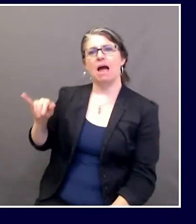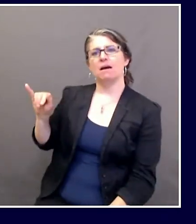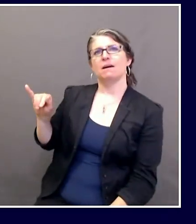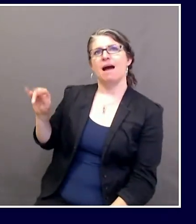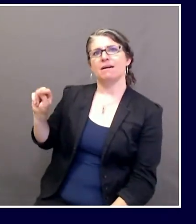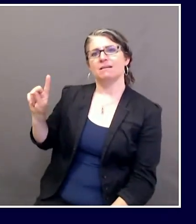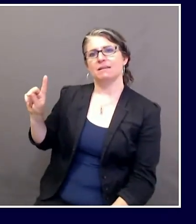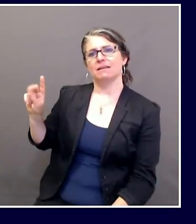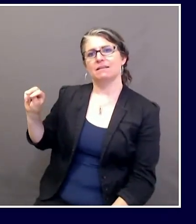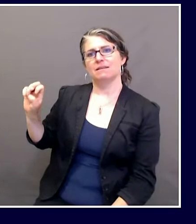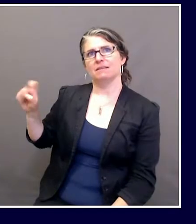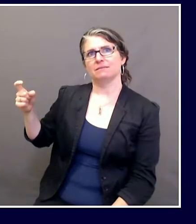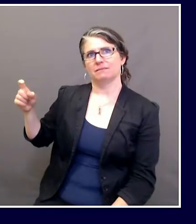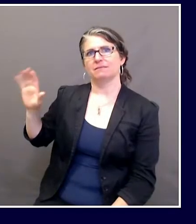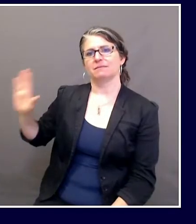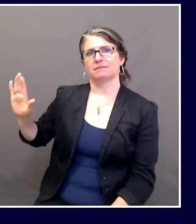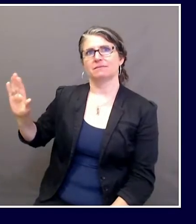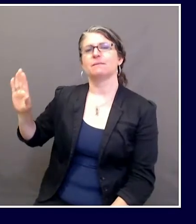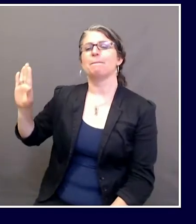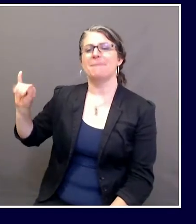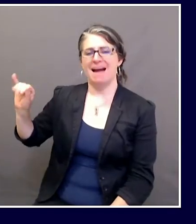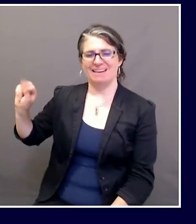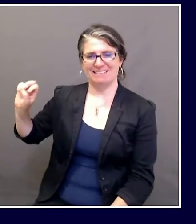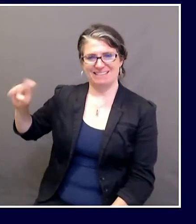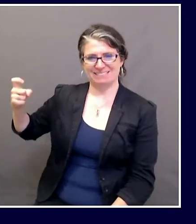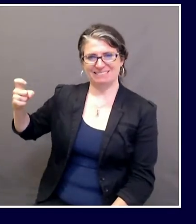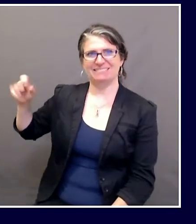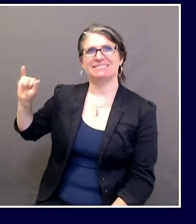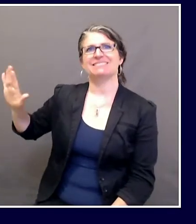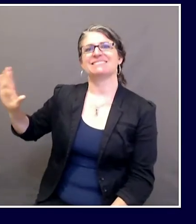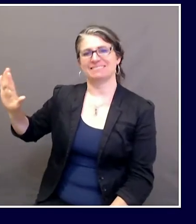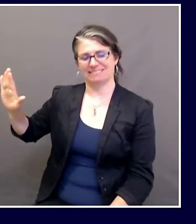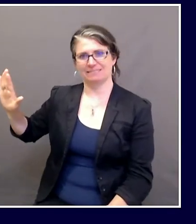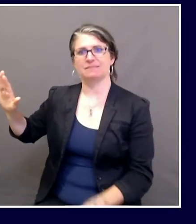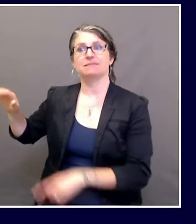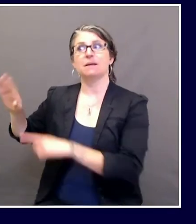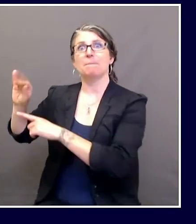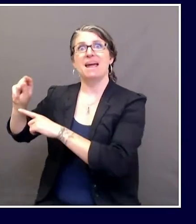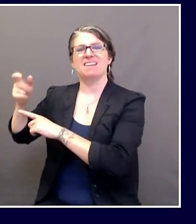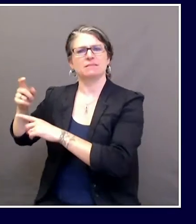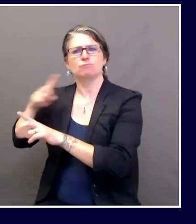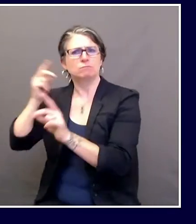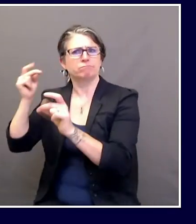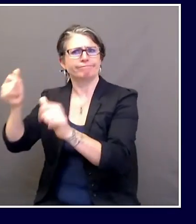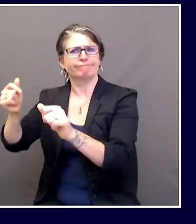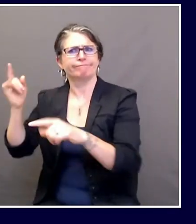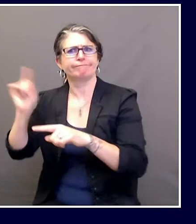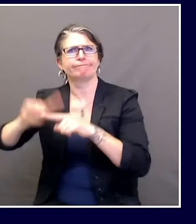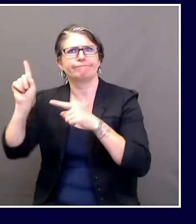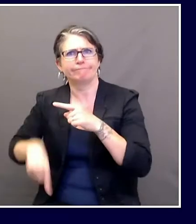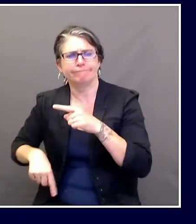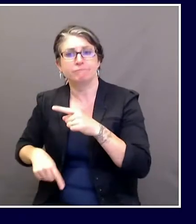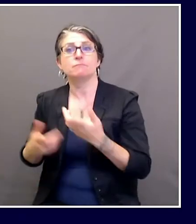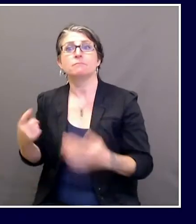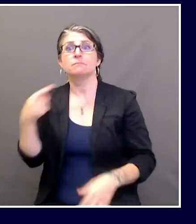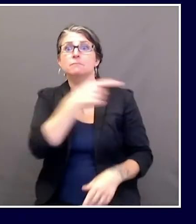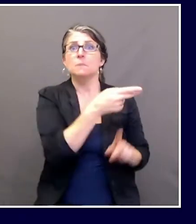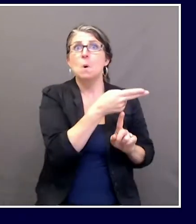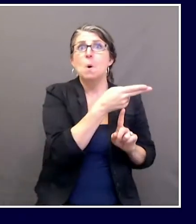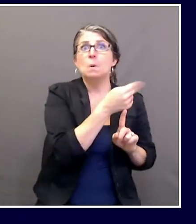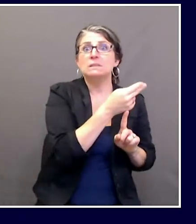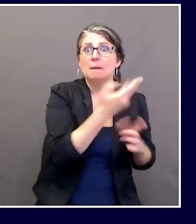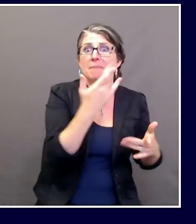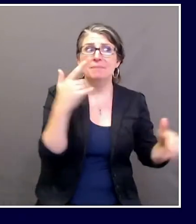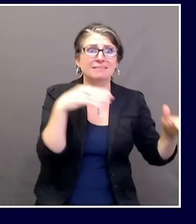that encourages individuals who work in hospitality, retail, and other public-facing industries to